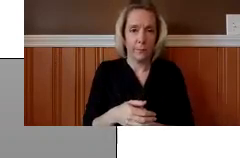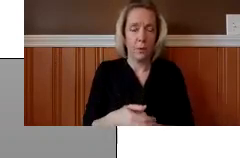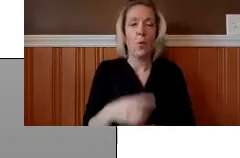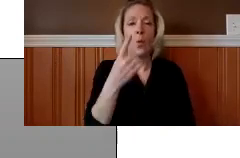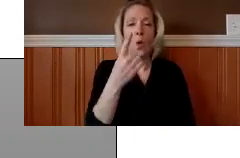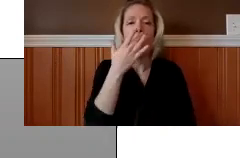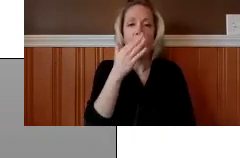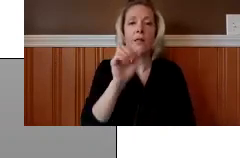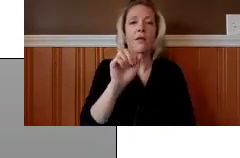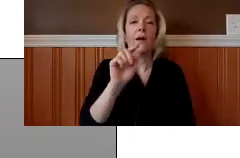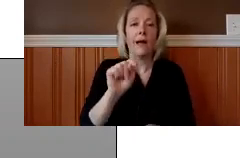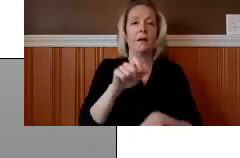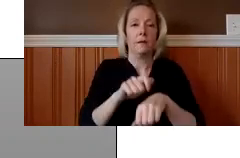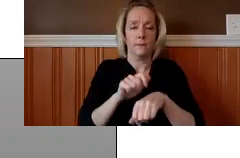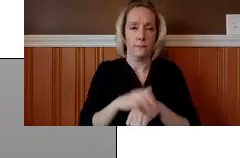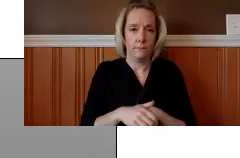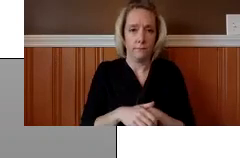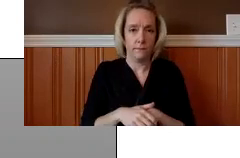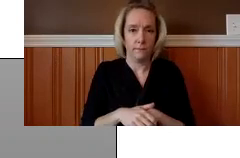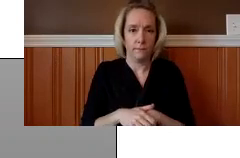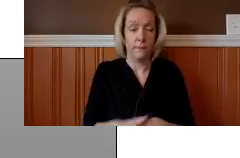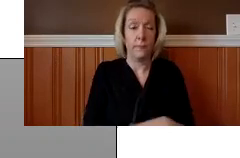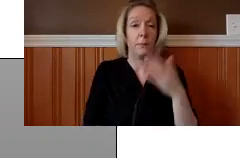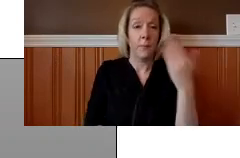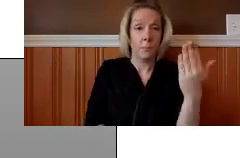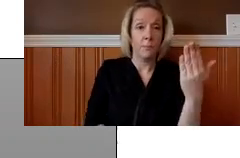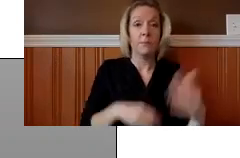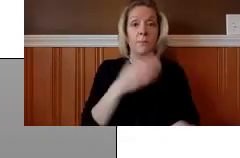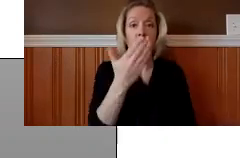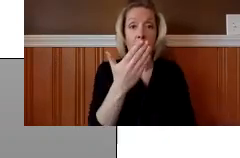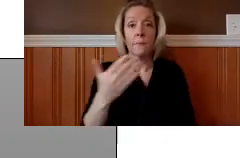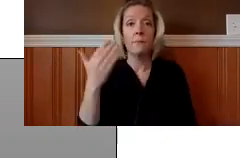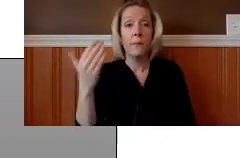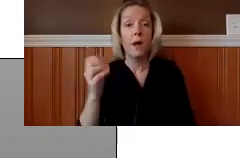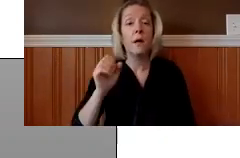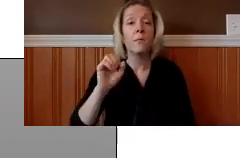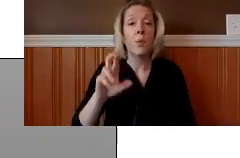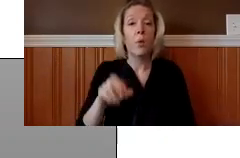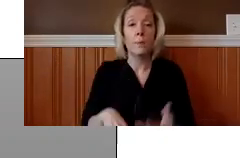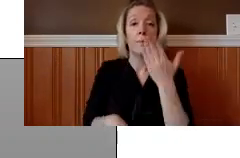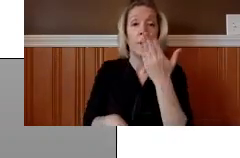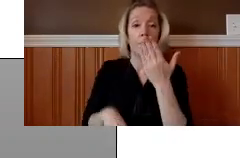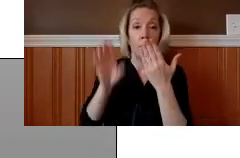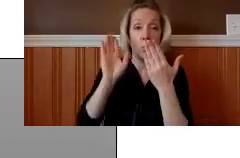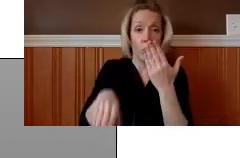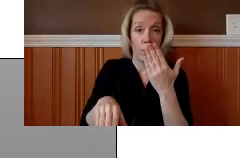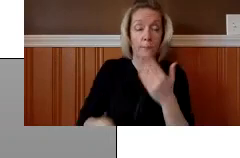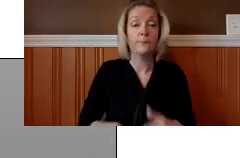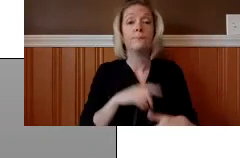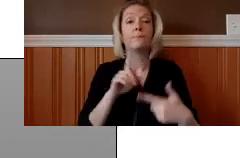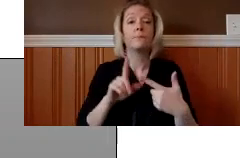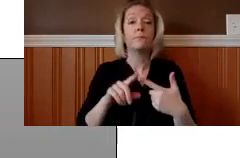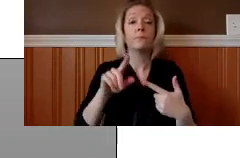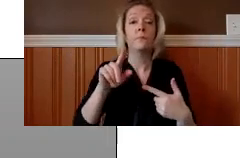or lots of single colors. And then as we move into phase 2, into low phase 2, we're going to see our